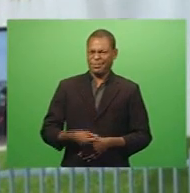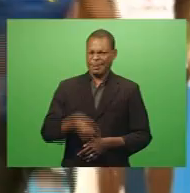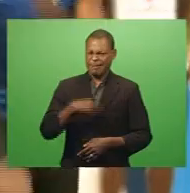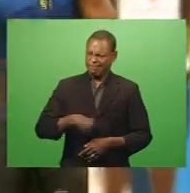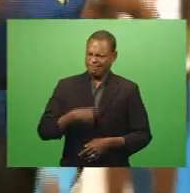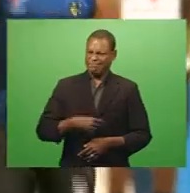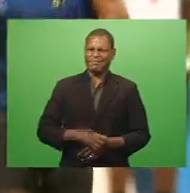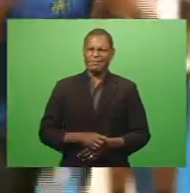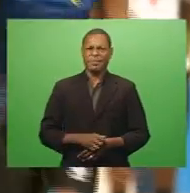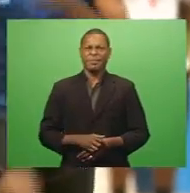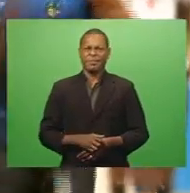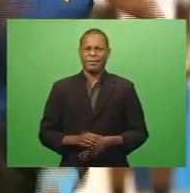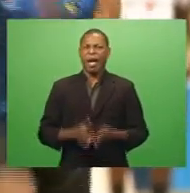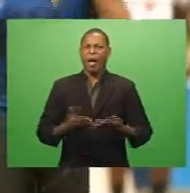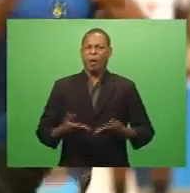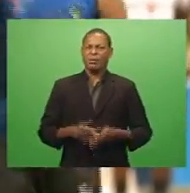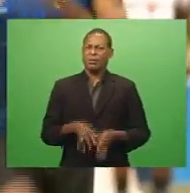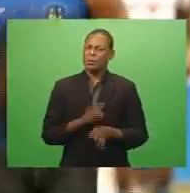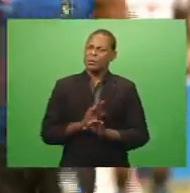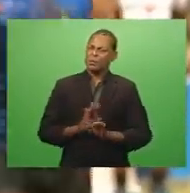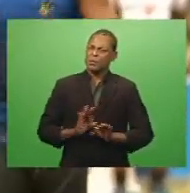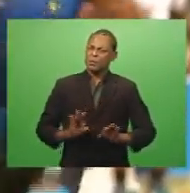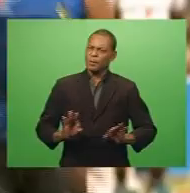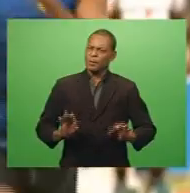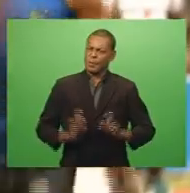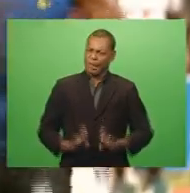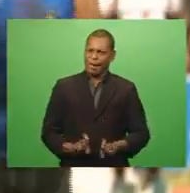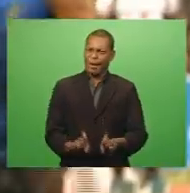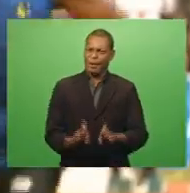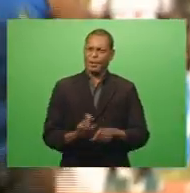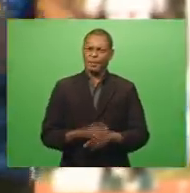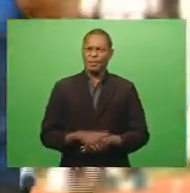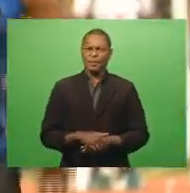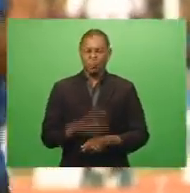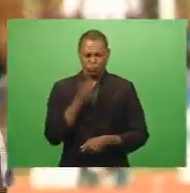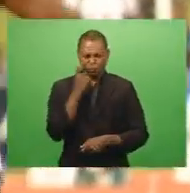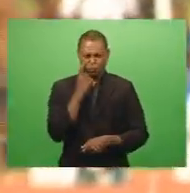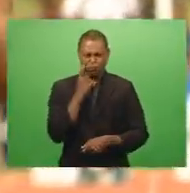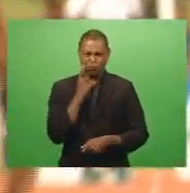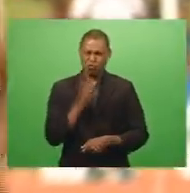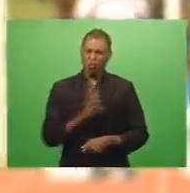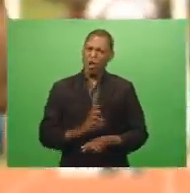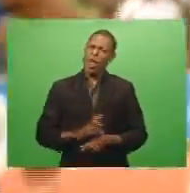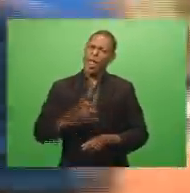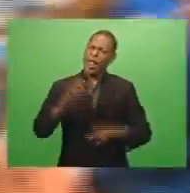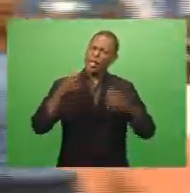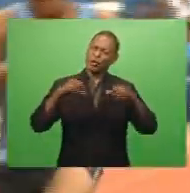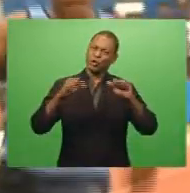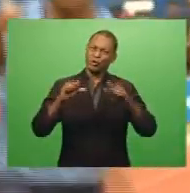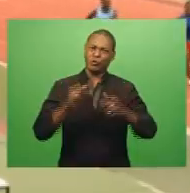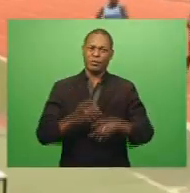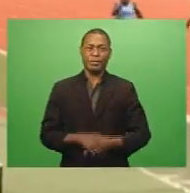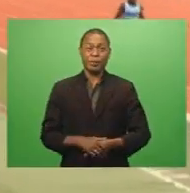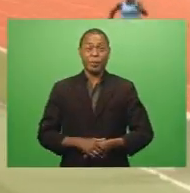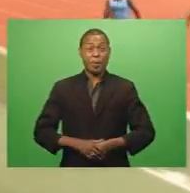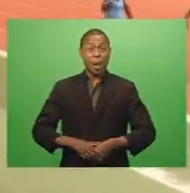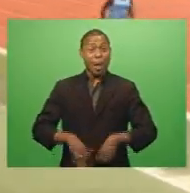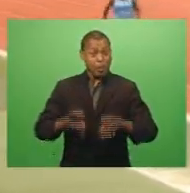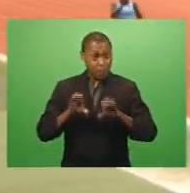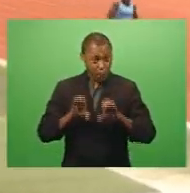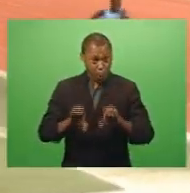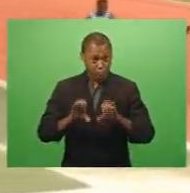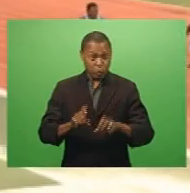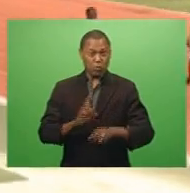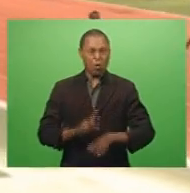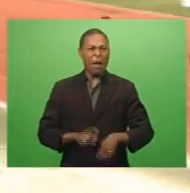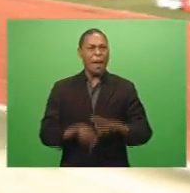So when Coach Day comes, trying to get what I want for this year. Leilene coach Moise Altaf says the pressure is now